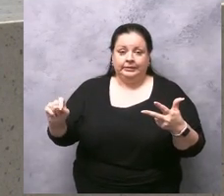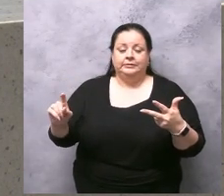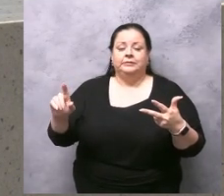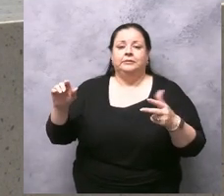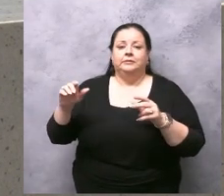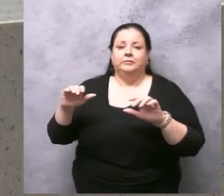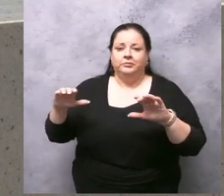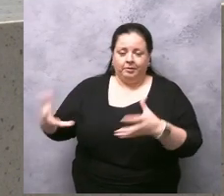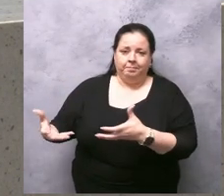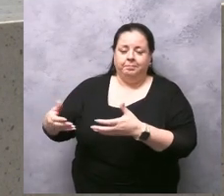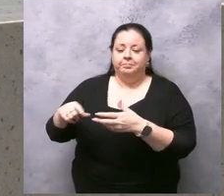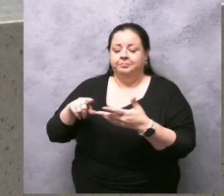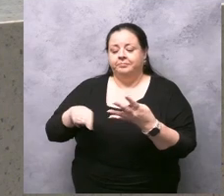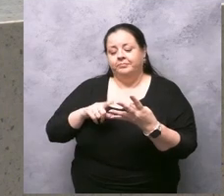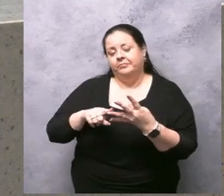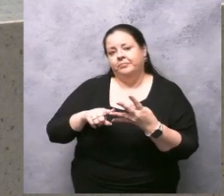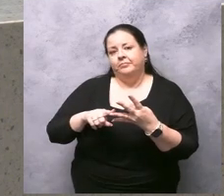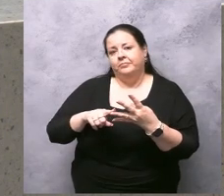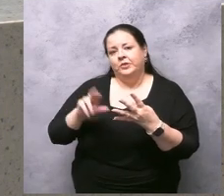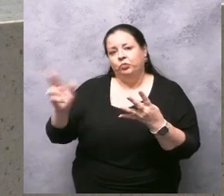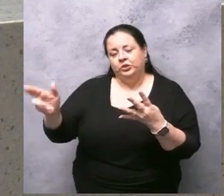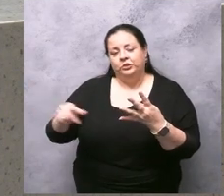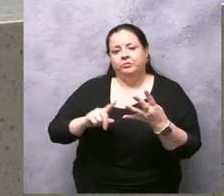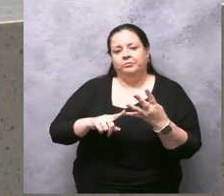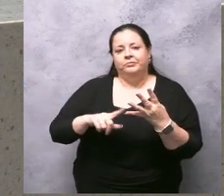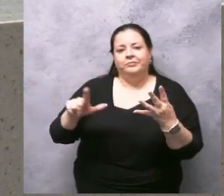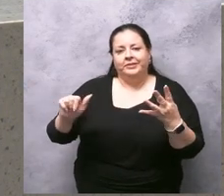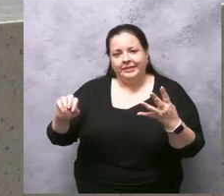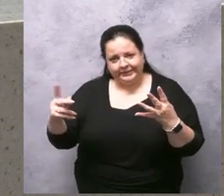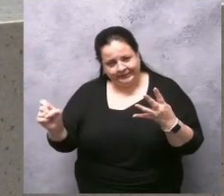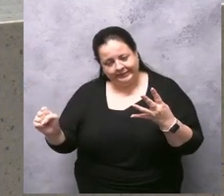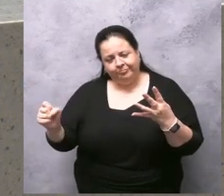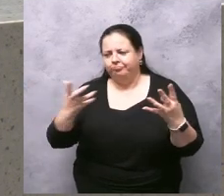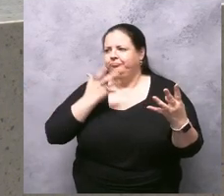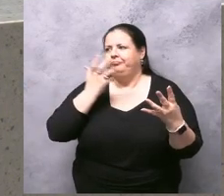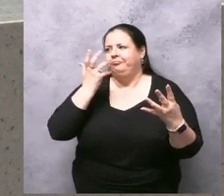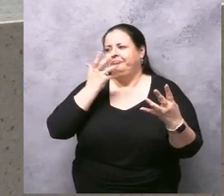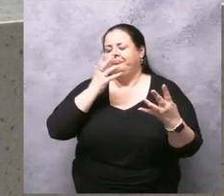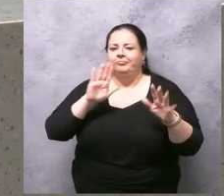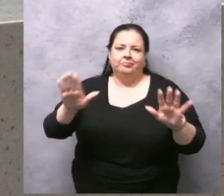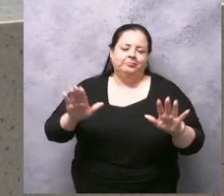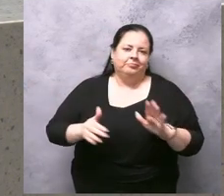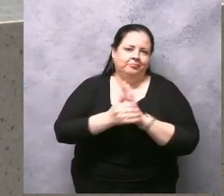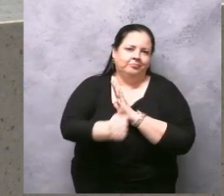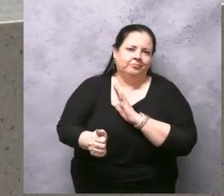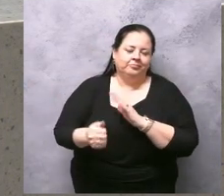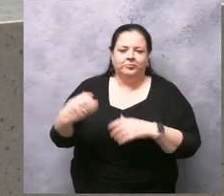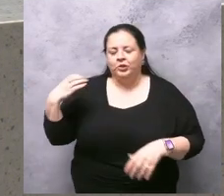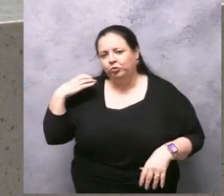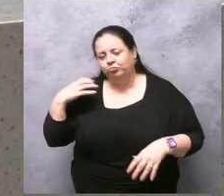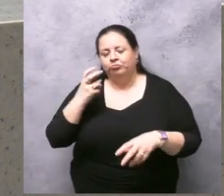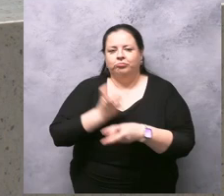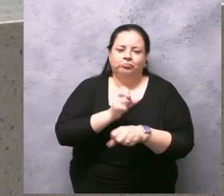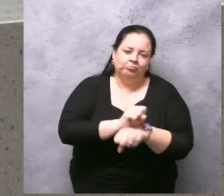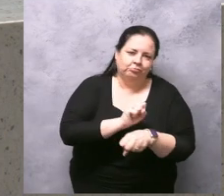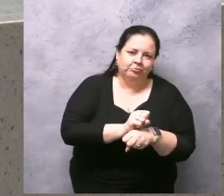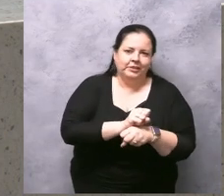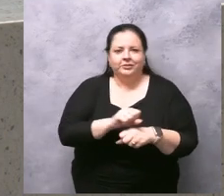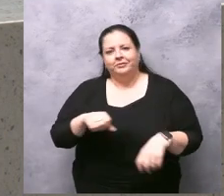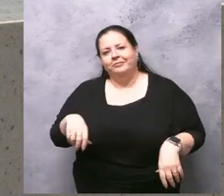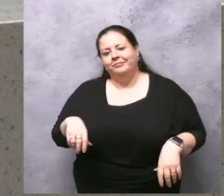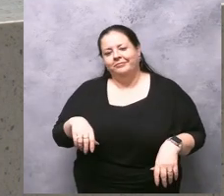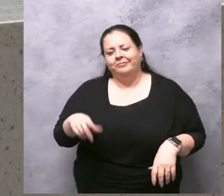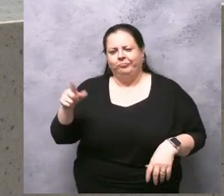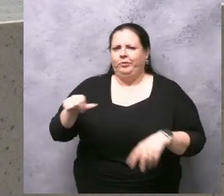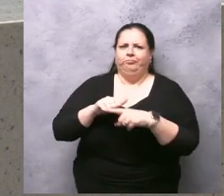well, Cy Lakes, phenomenal teams, great talent. I appreciate the coaches, the hard work that they put in.